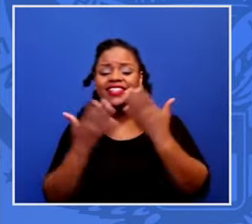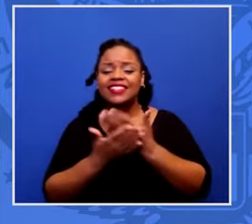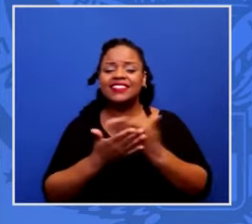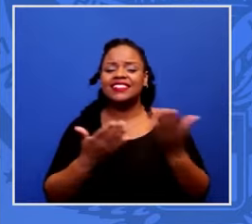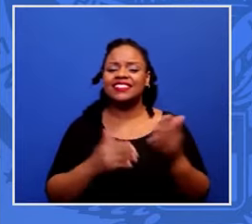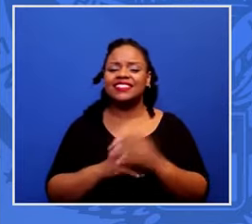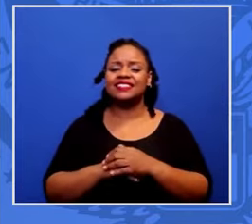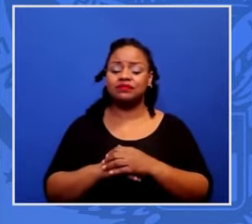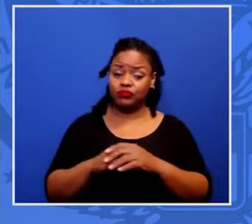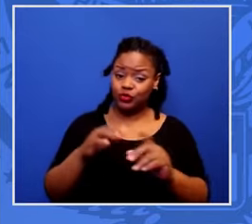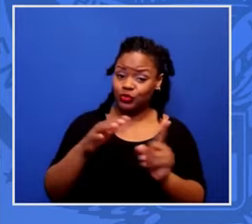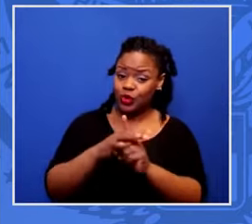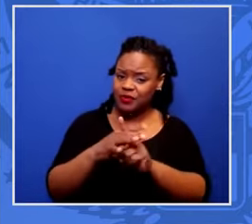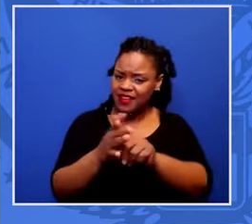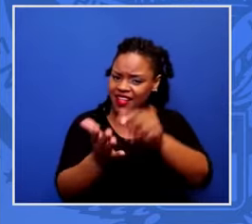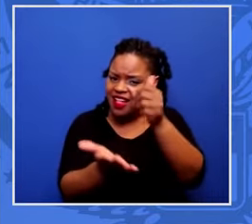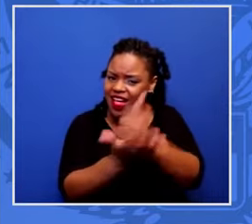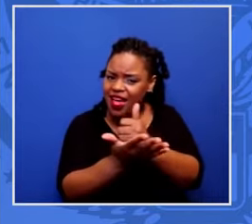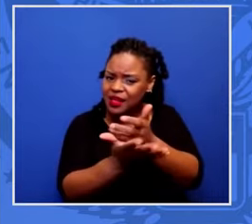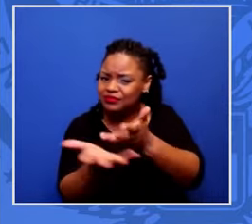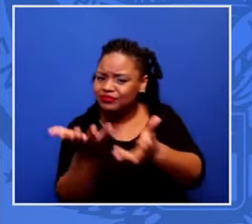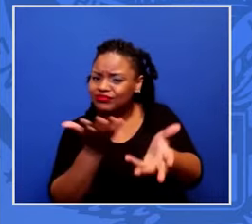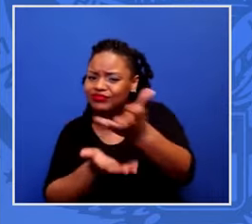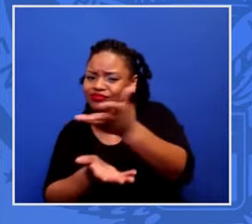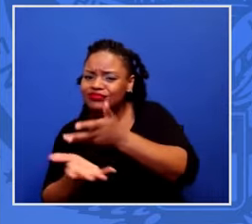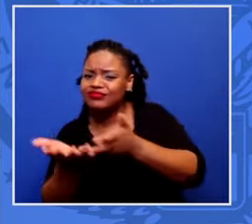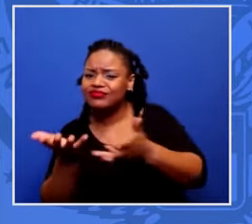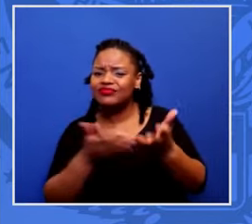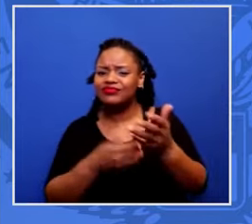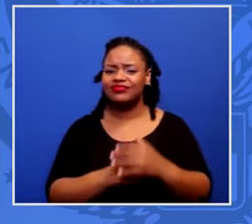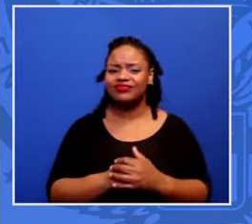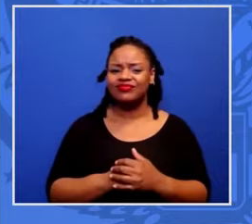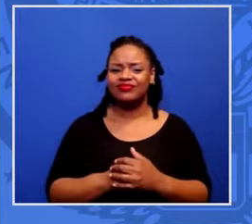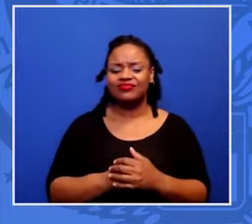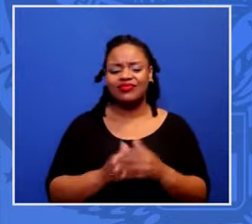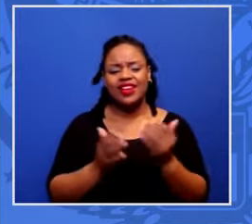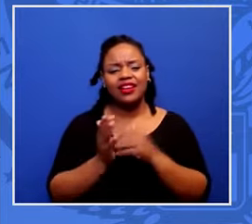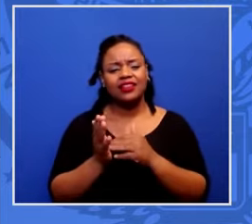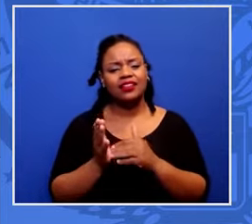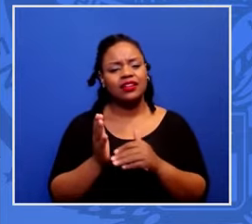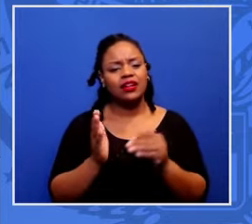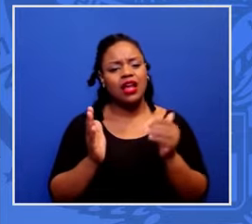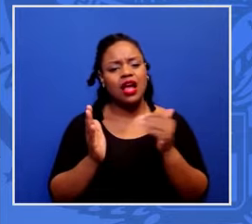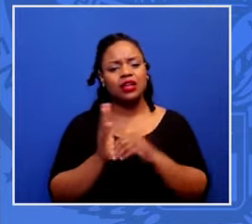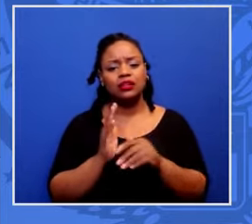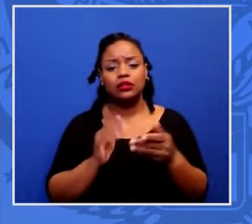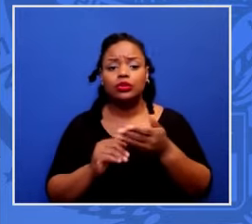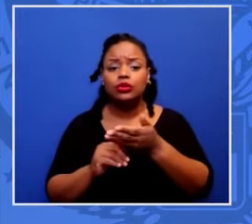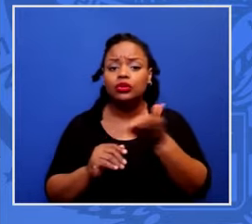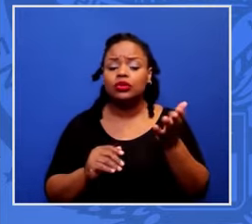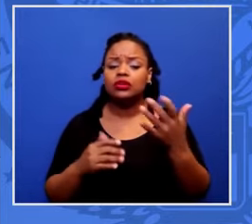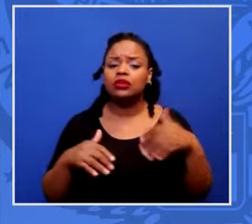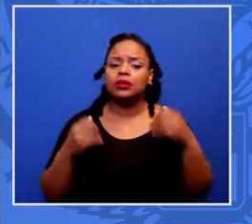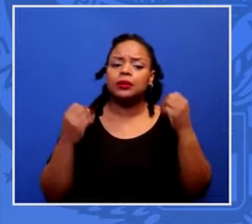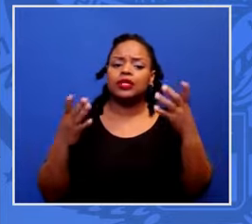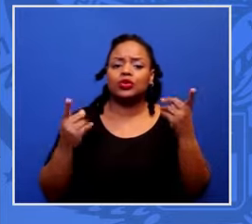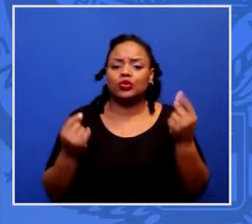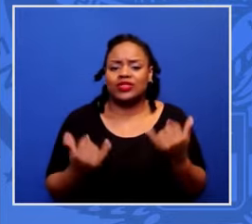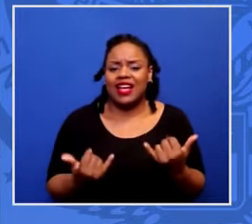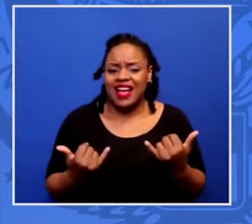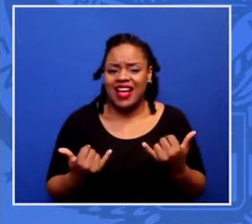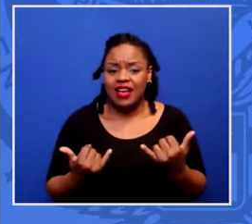small ones, again and again. It's what so many of you are doing right now for your loved ones, for